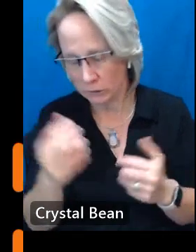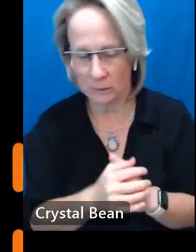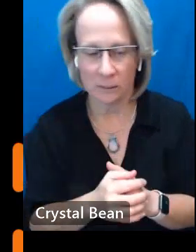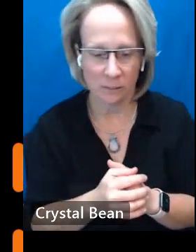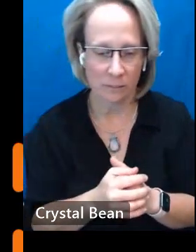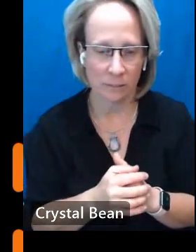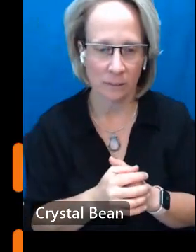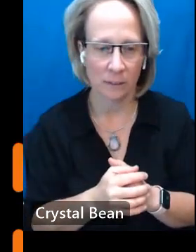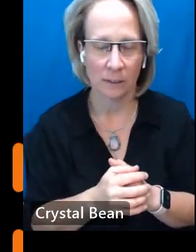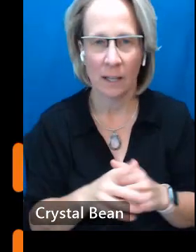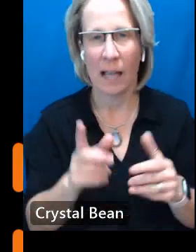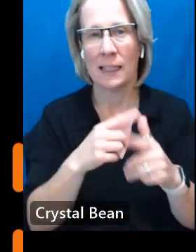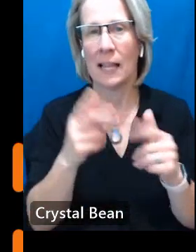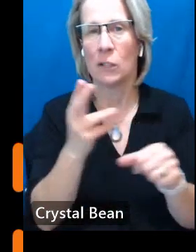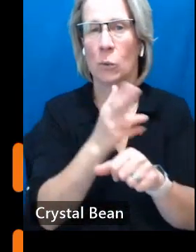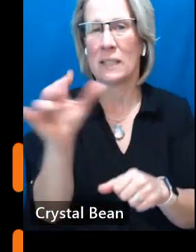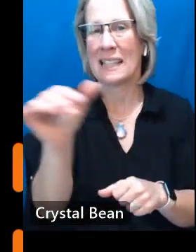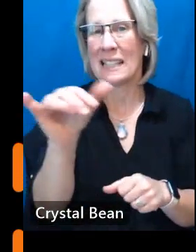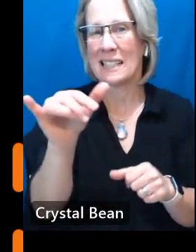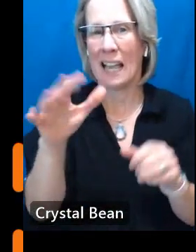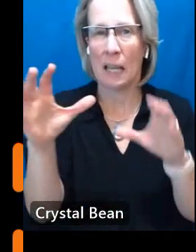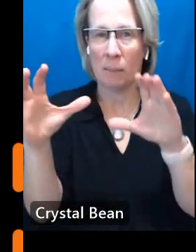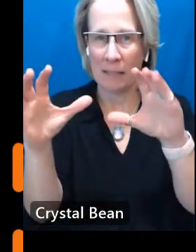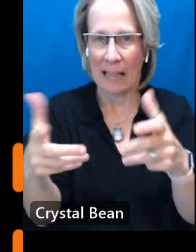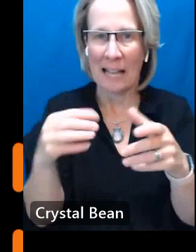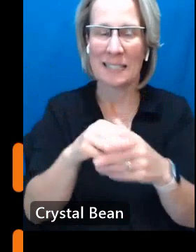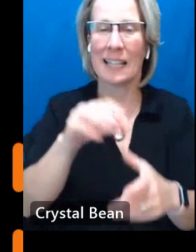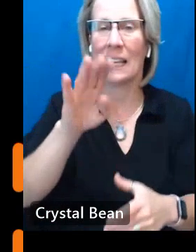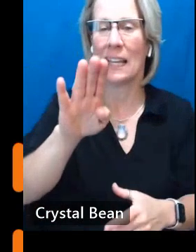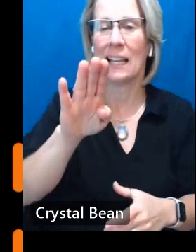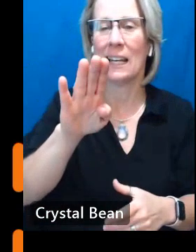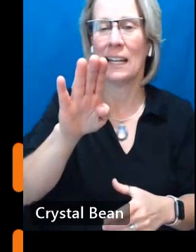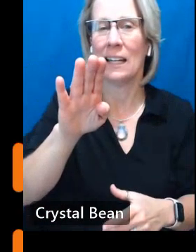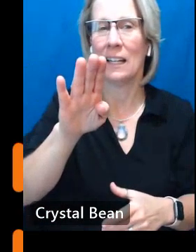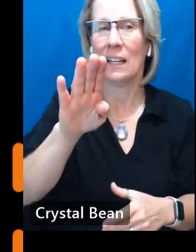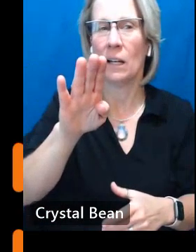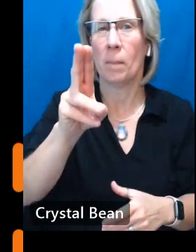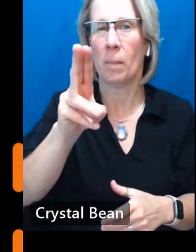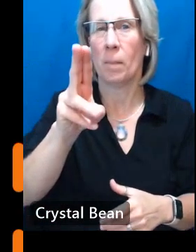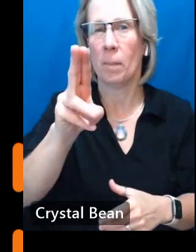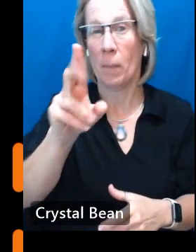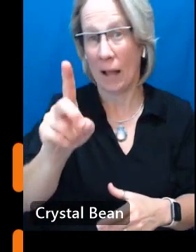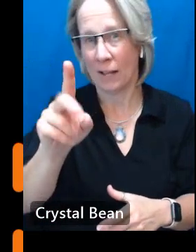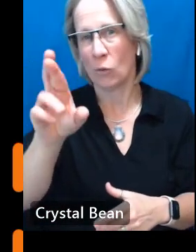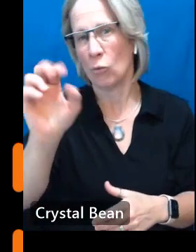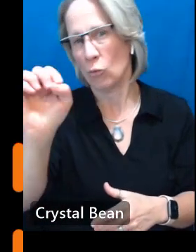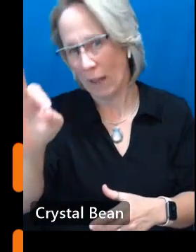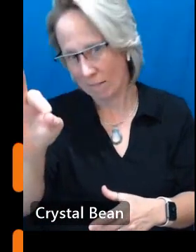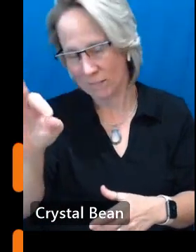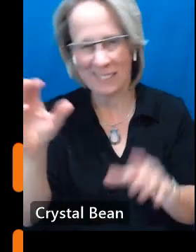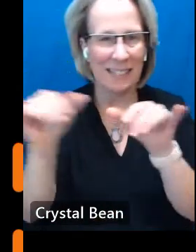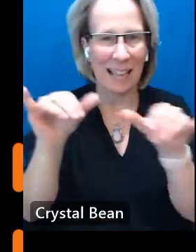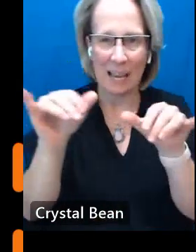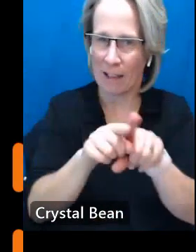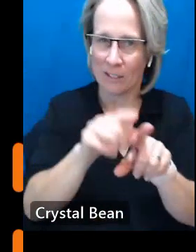And then use the same class and BUDREF as the current fiscal year recurring budget. So it's the same as your P code level.